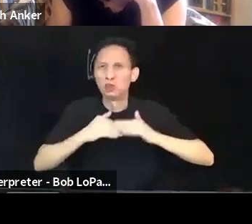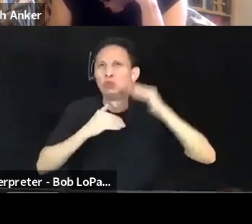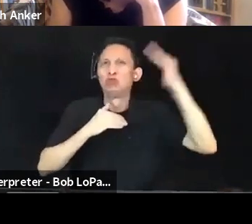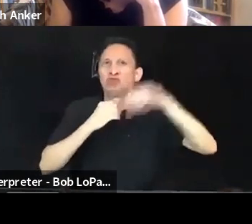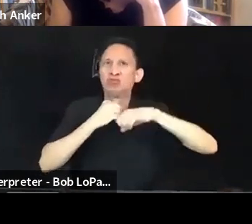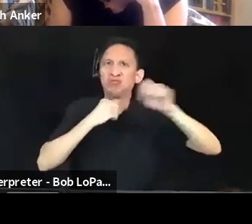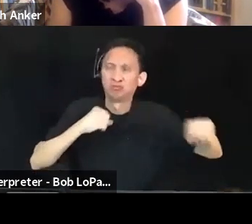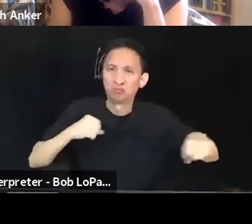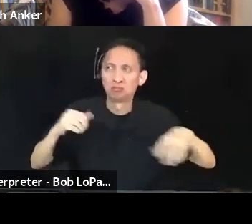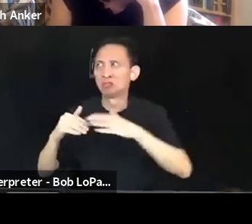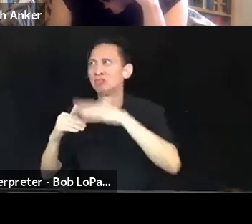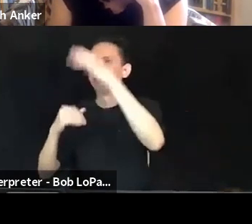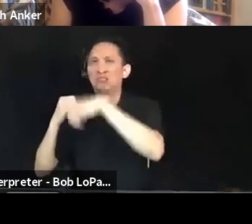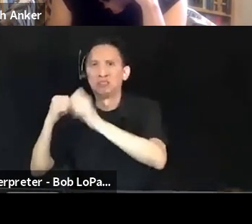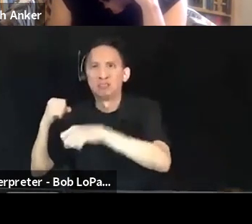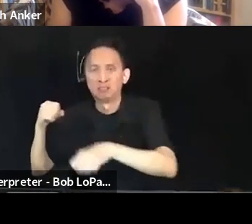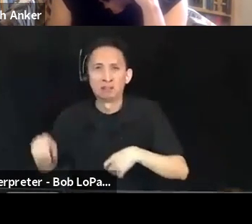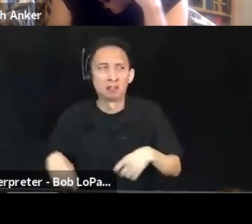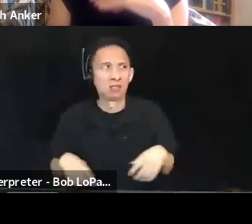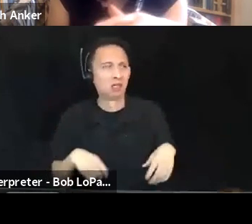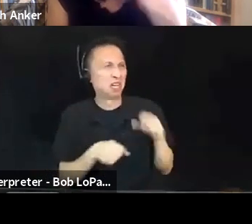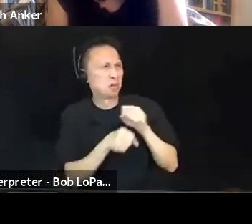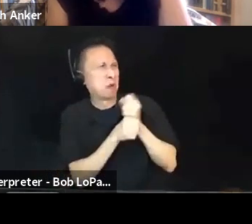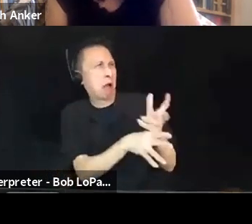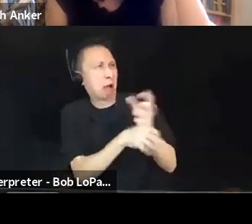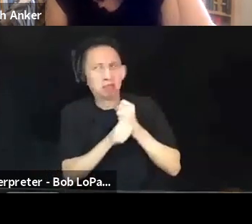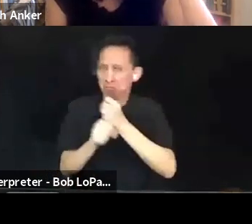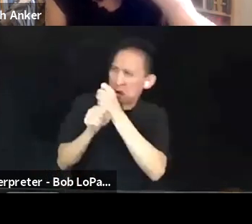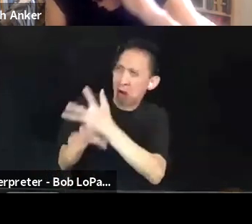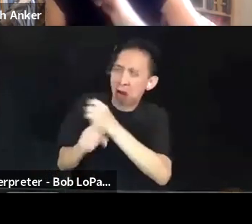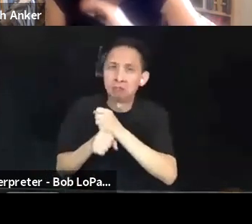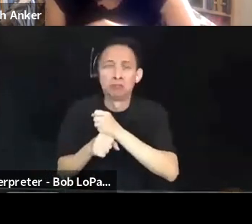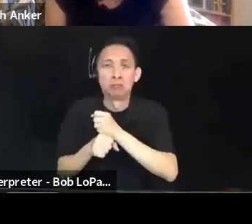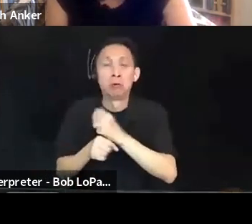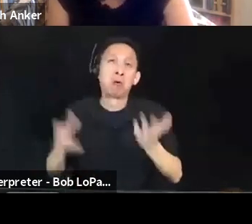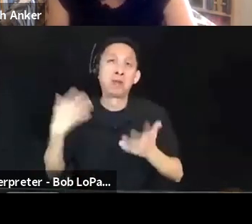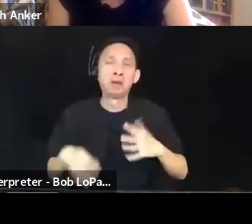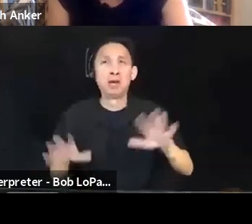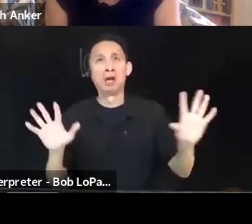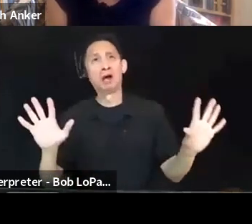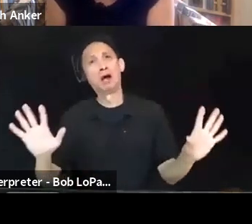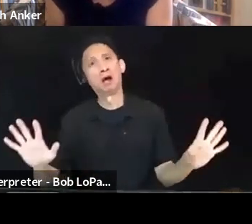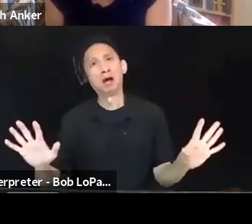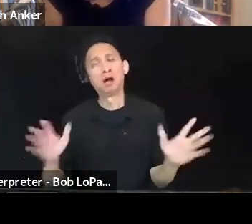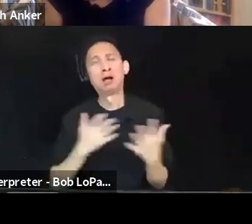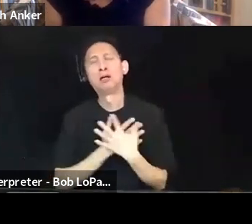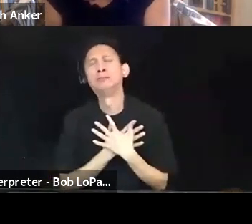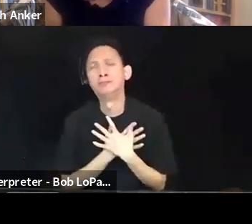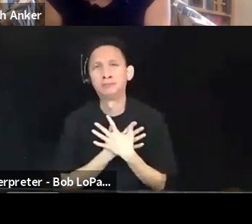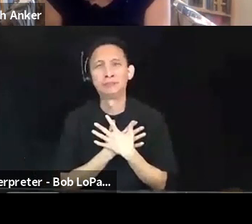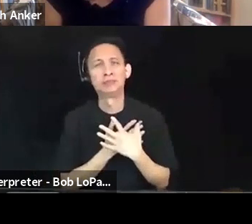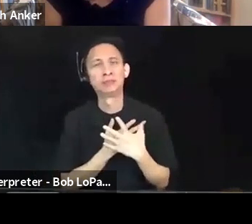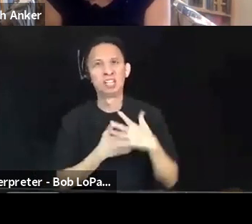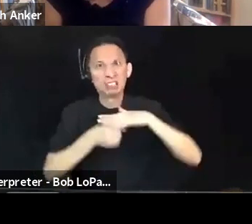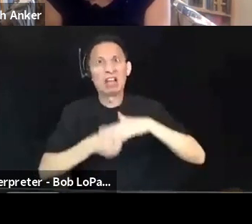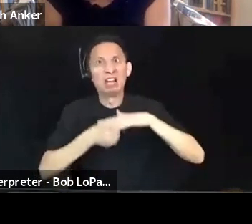becoming fiery and explosive, or indeed of diffusing those kinds of tensions that